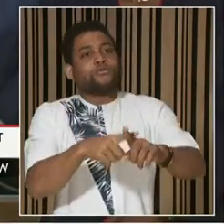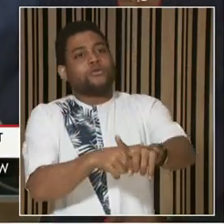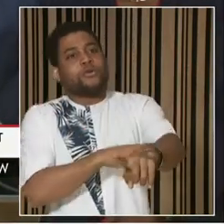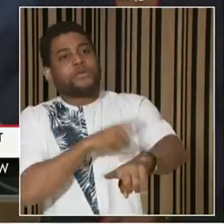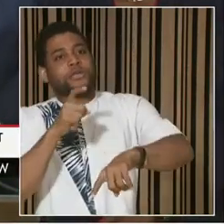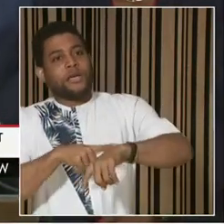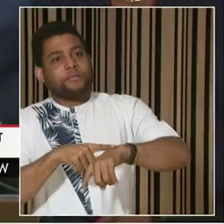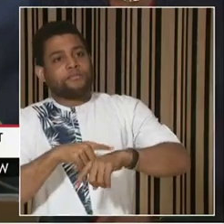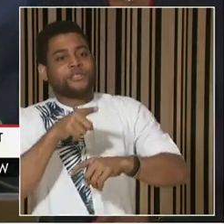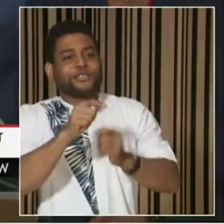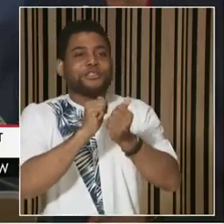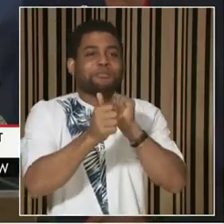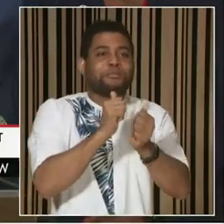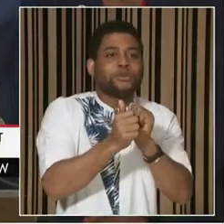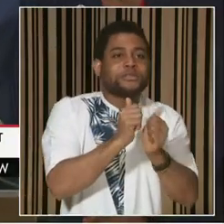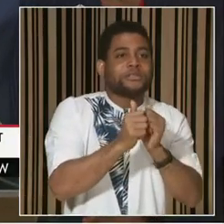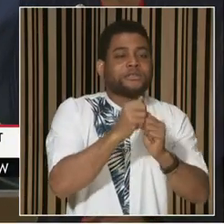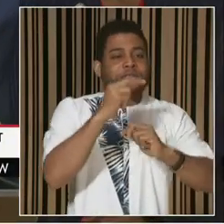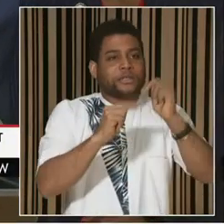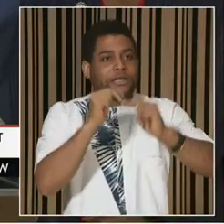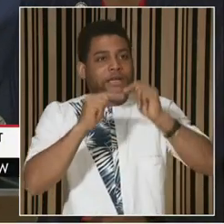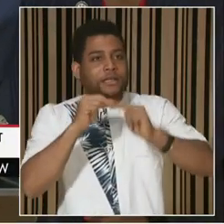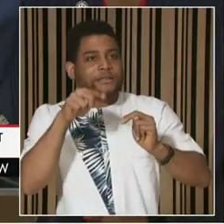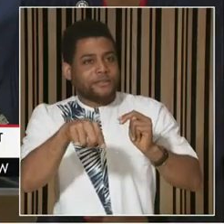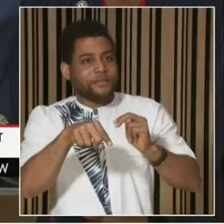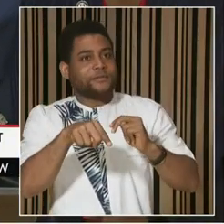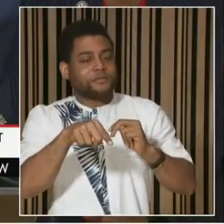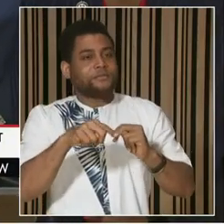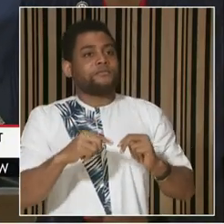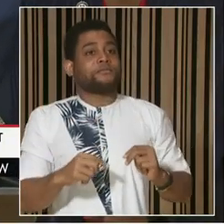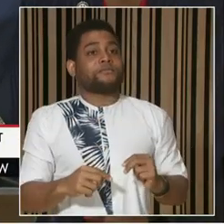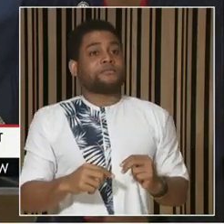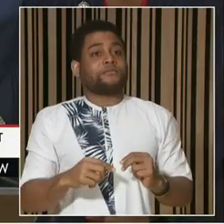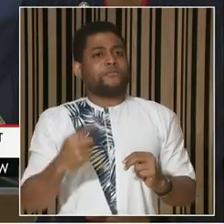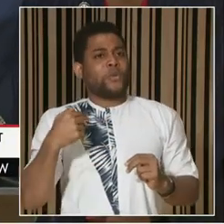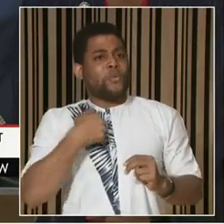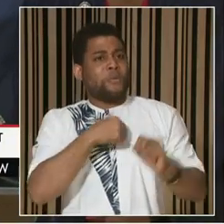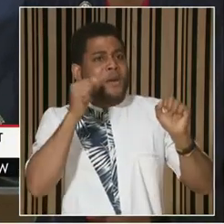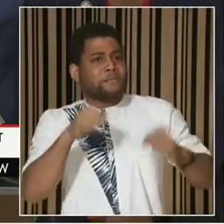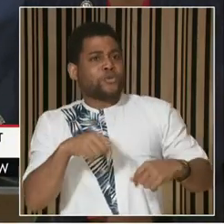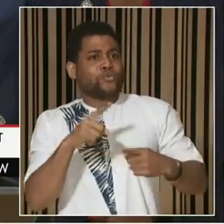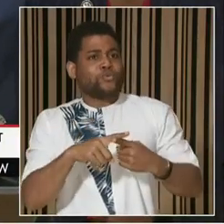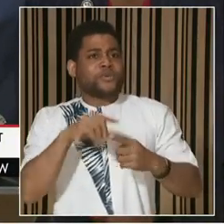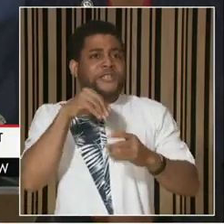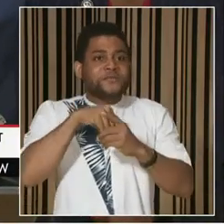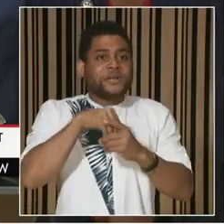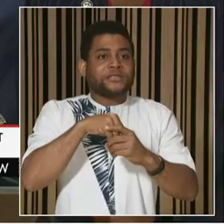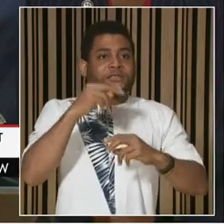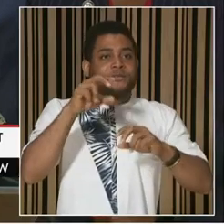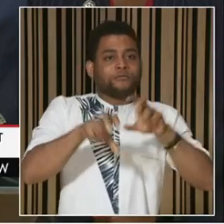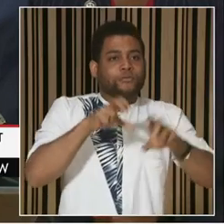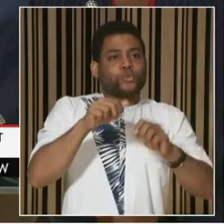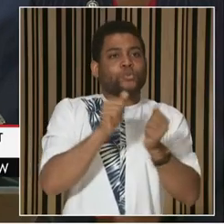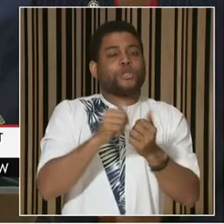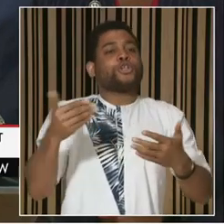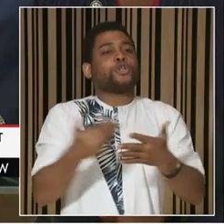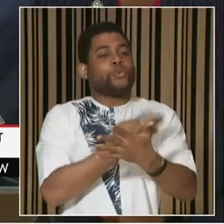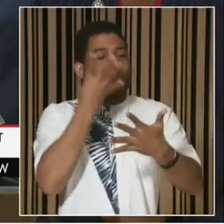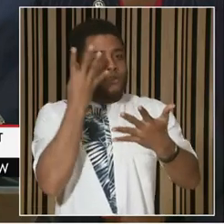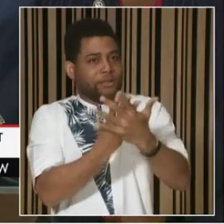sports complex. We've been able to invest in a new jail